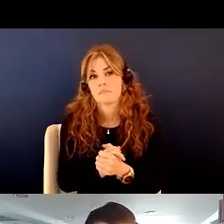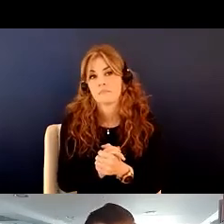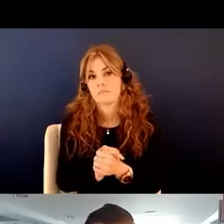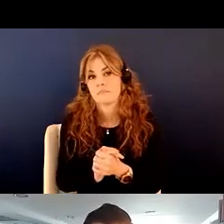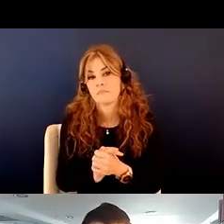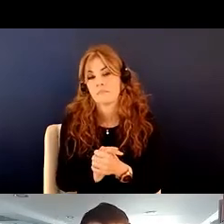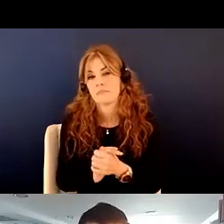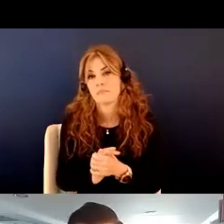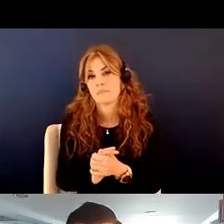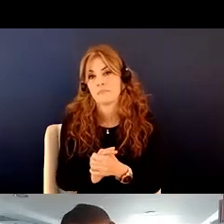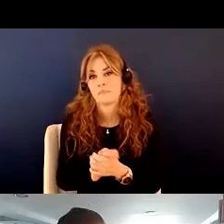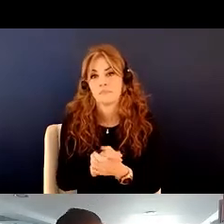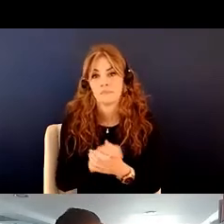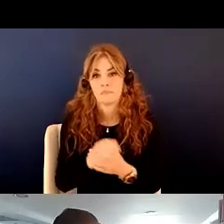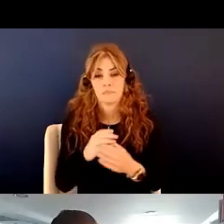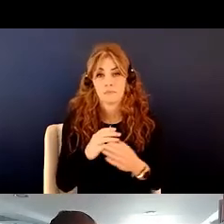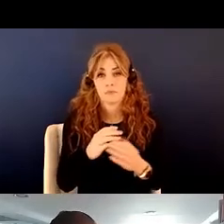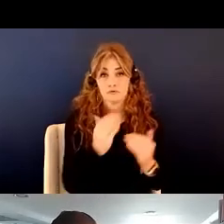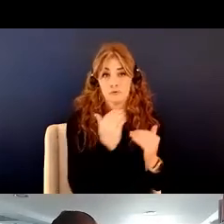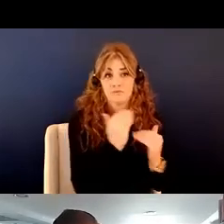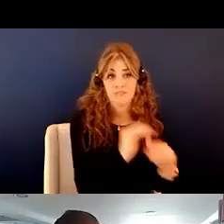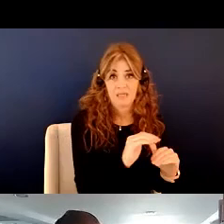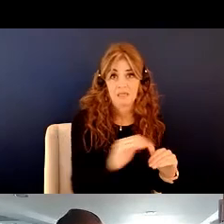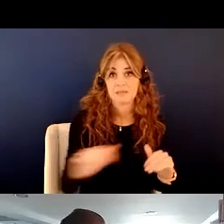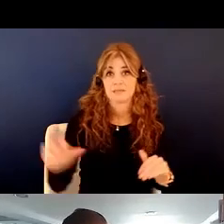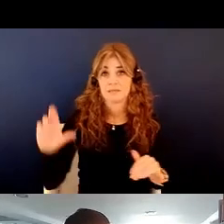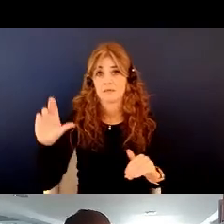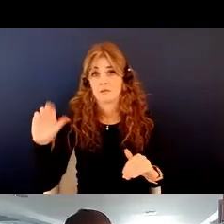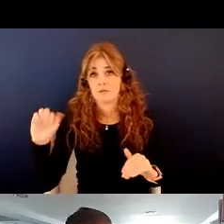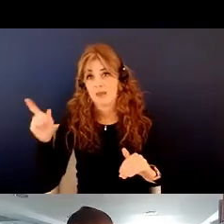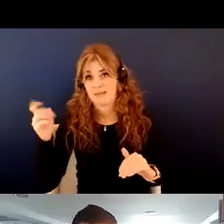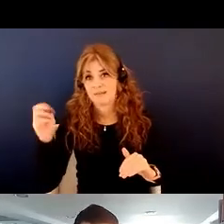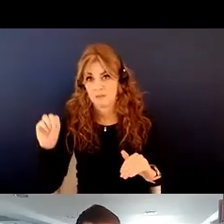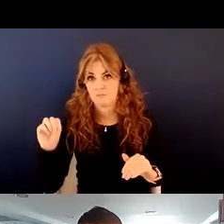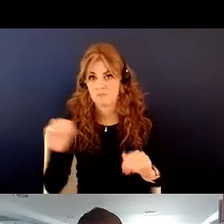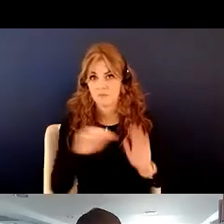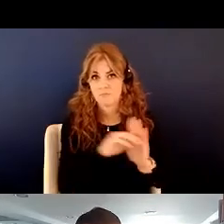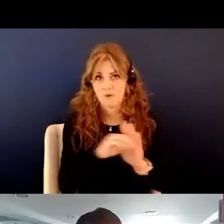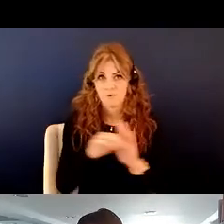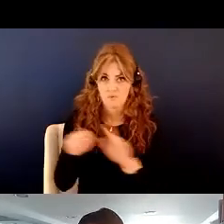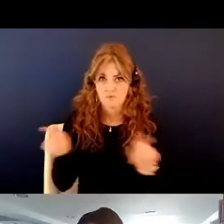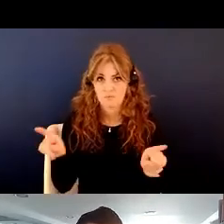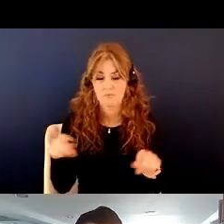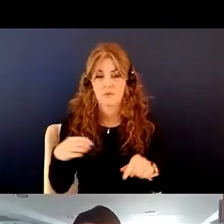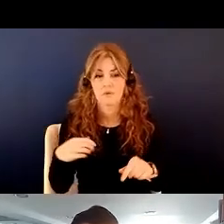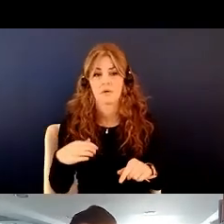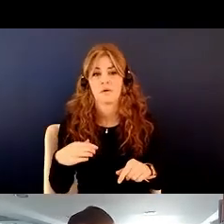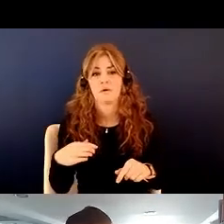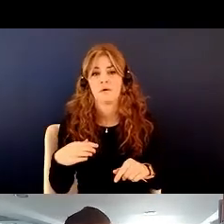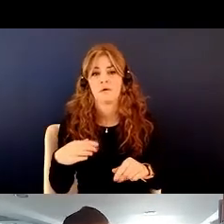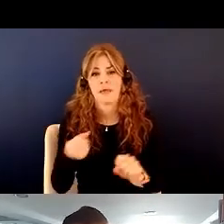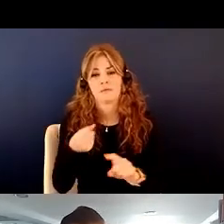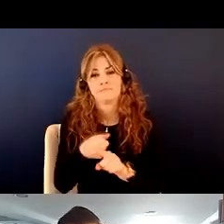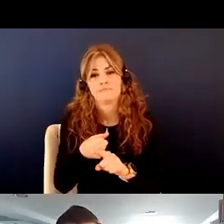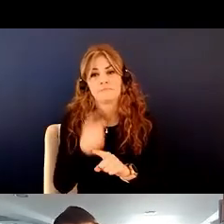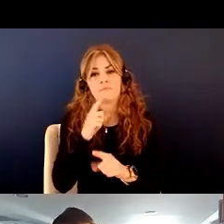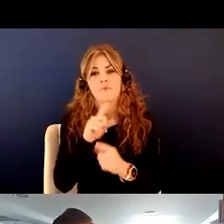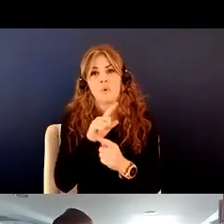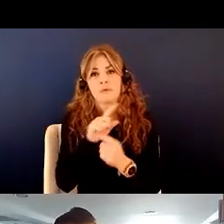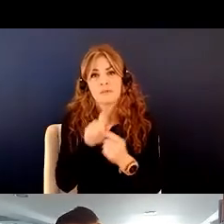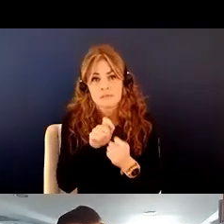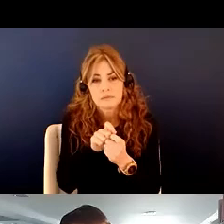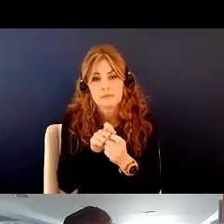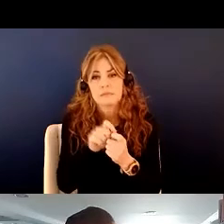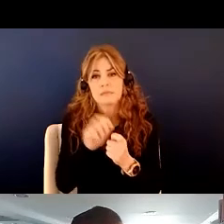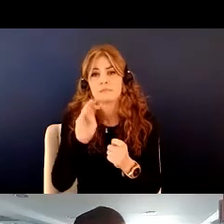So the choice between the fixed effects model and the random effects model, like I just indicated, has implications for the precision of the